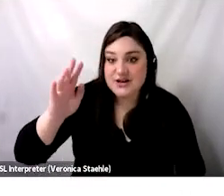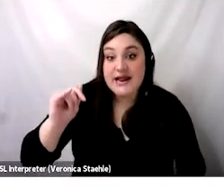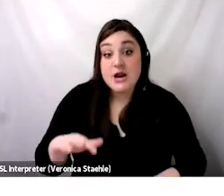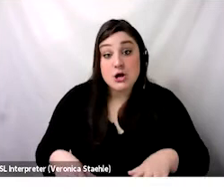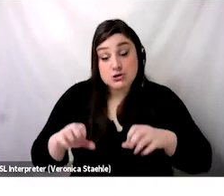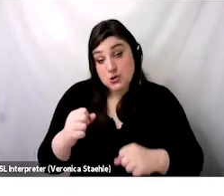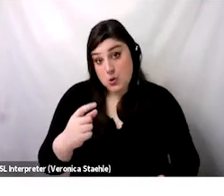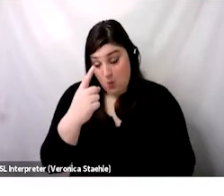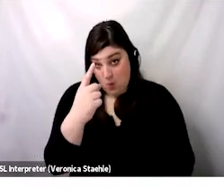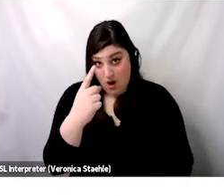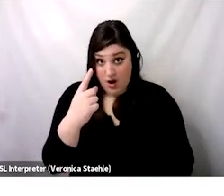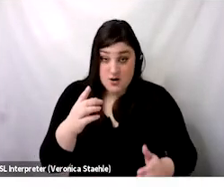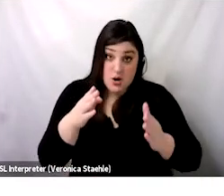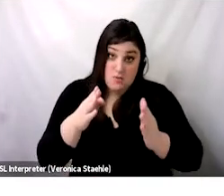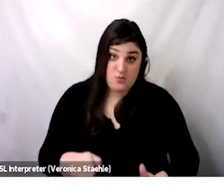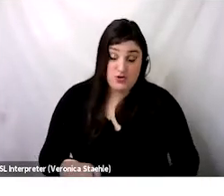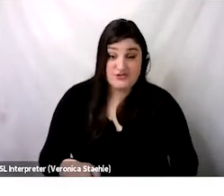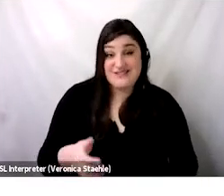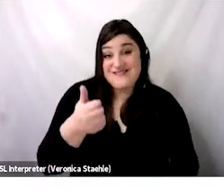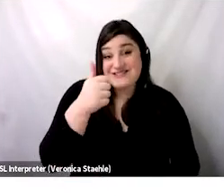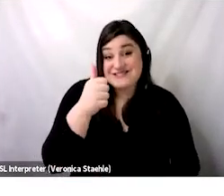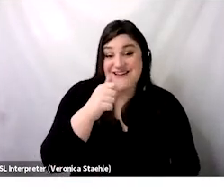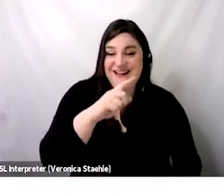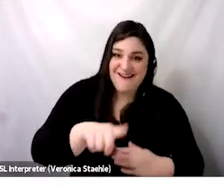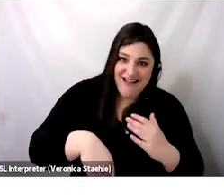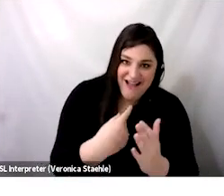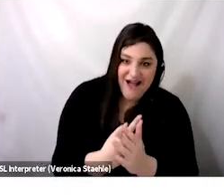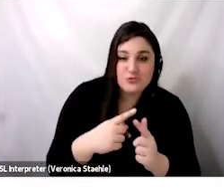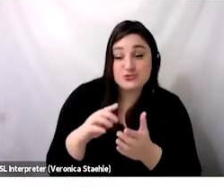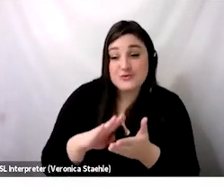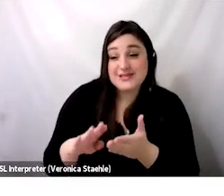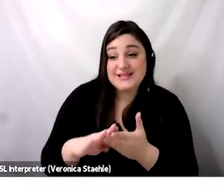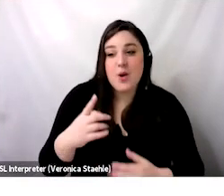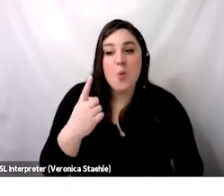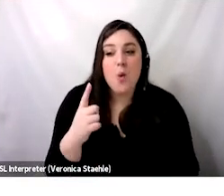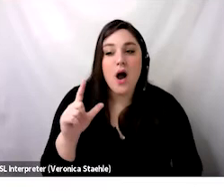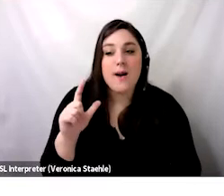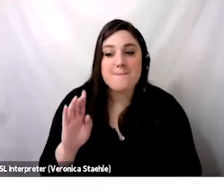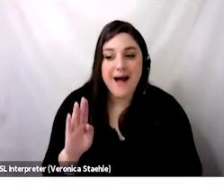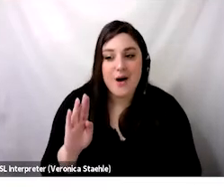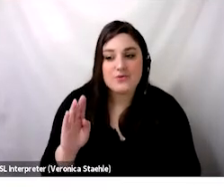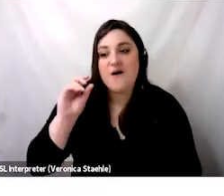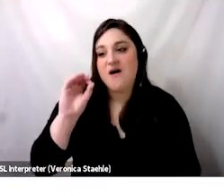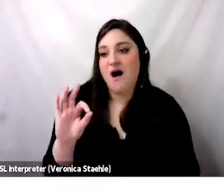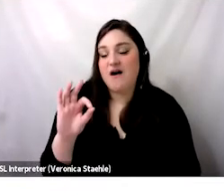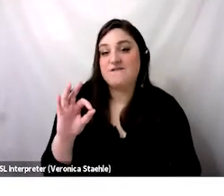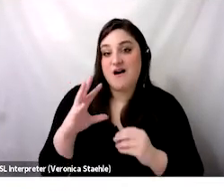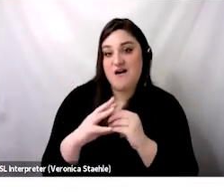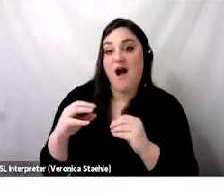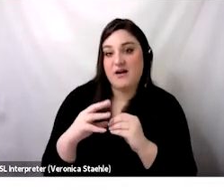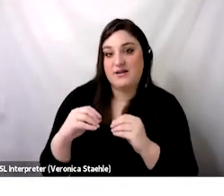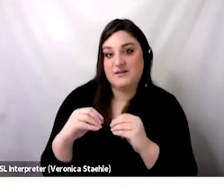10 hours to clean 1 pound of cotton. After the invention, it took